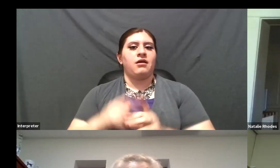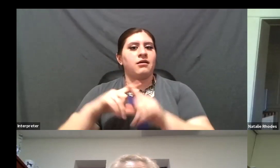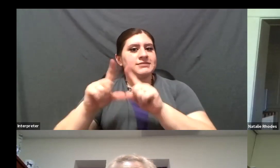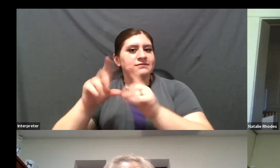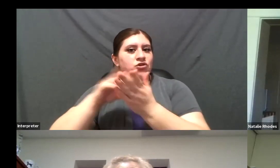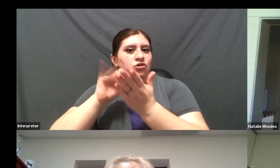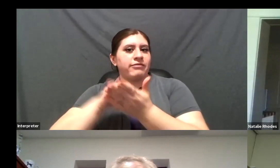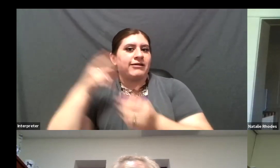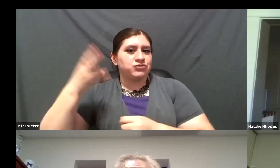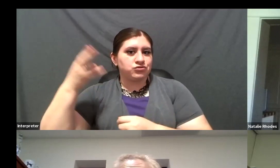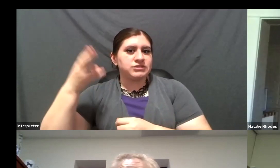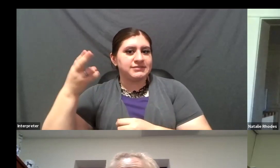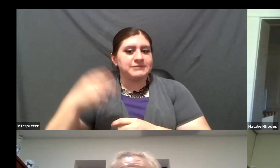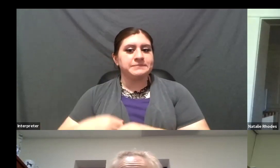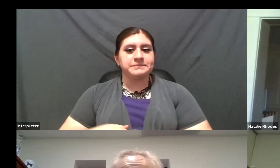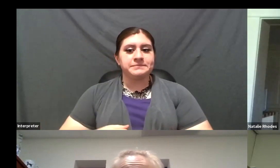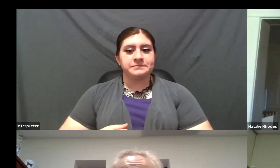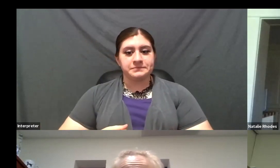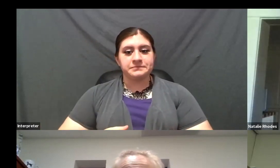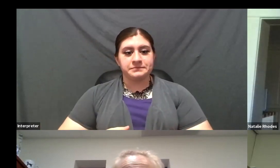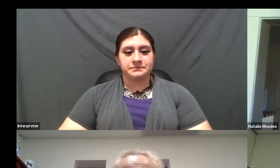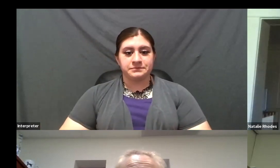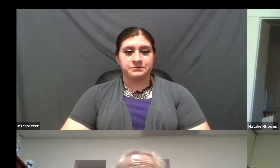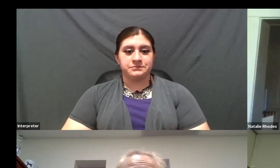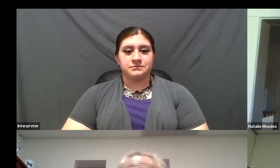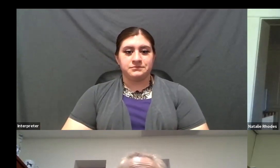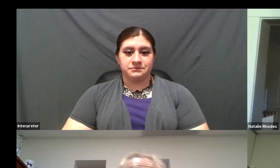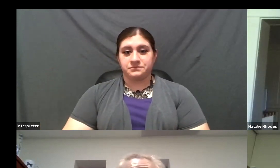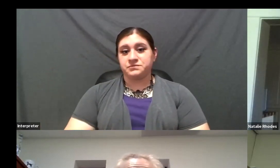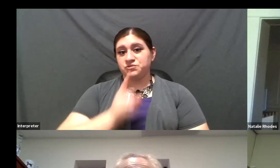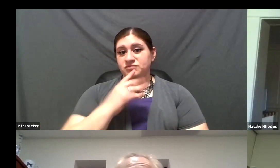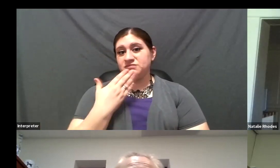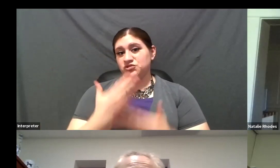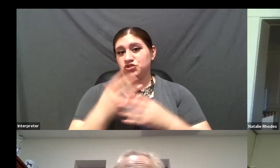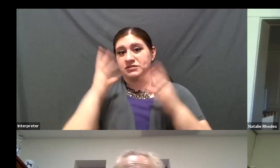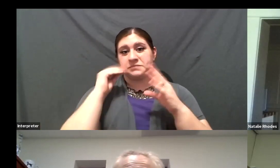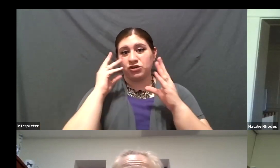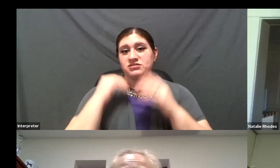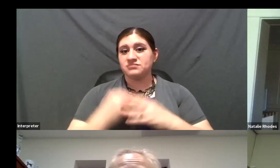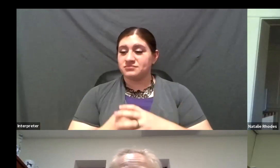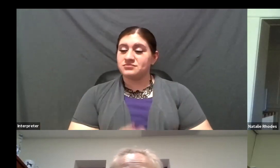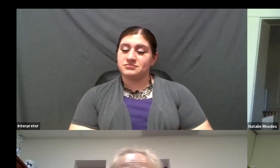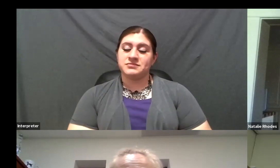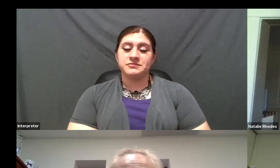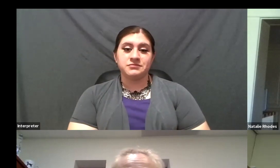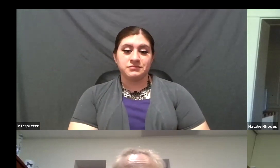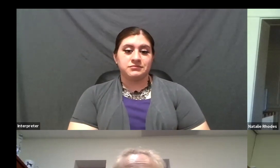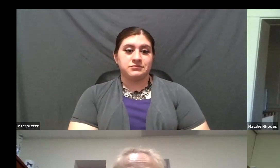history there as well. So, I mean, it's a great experience all the way around.